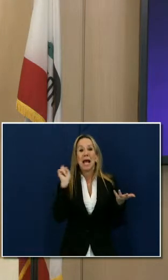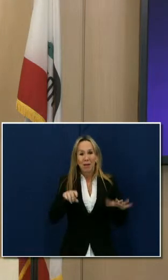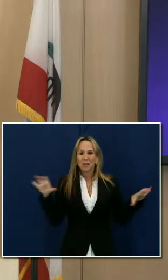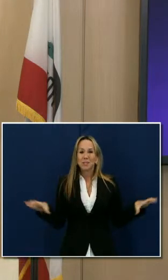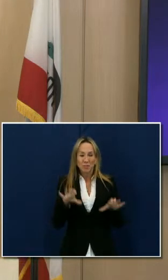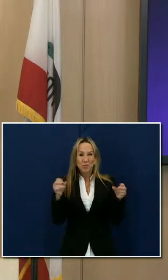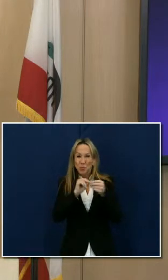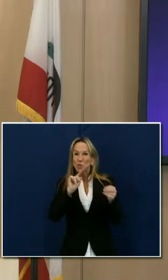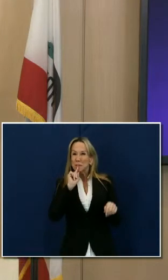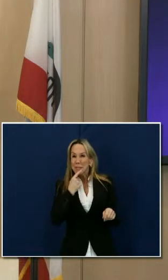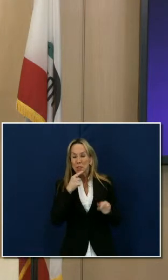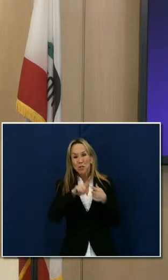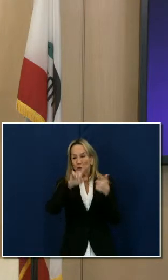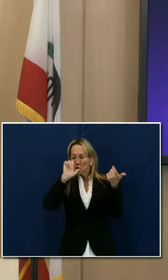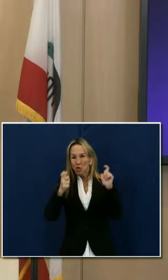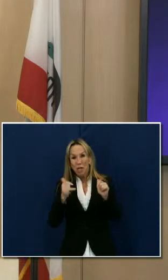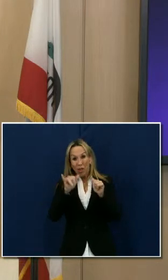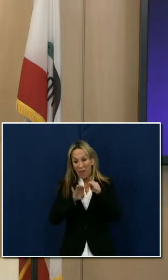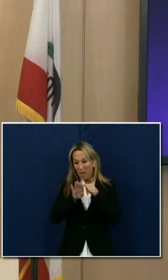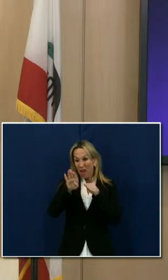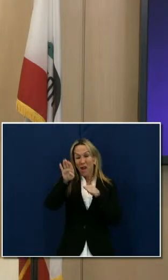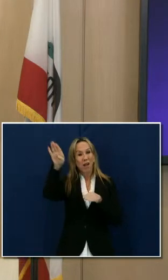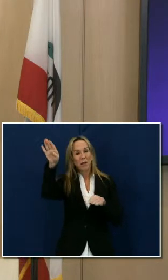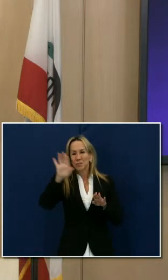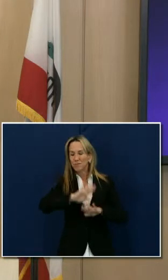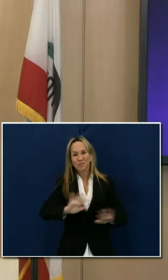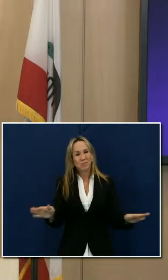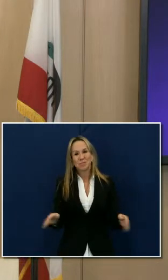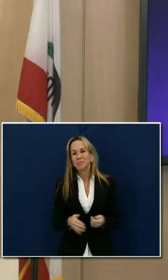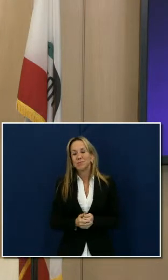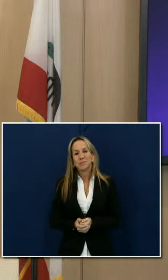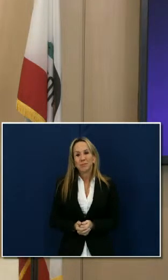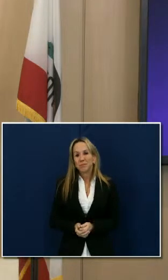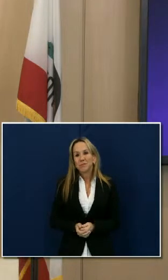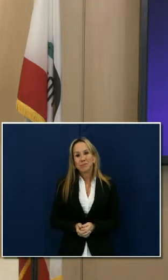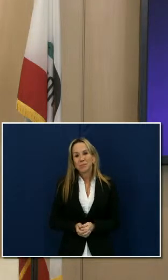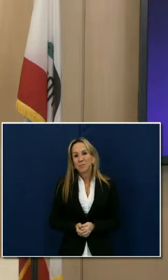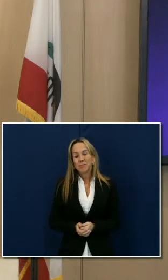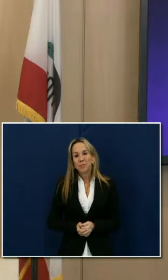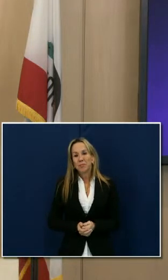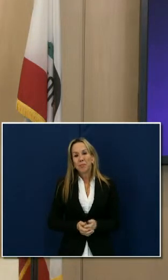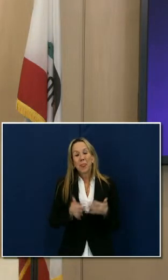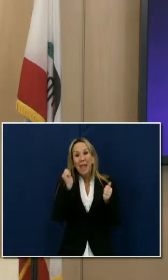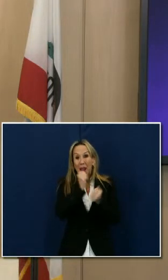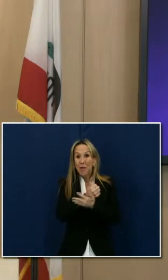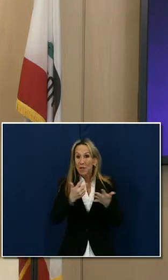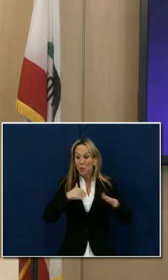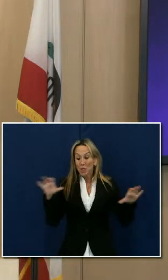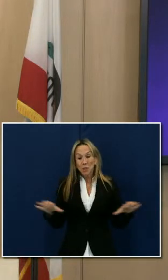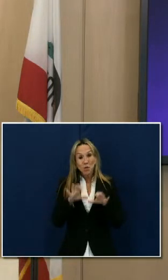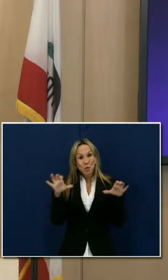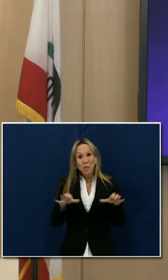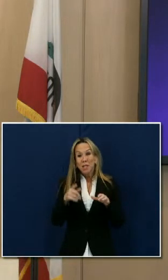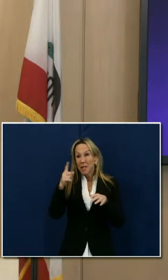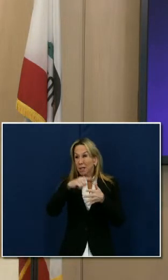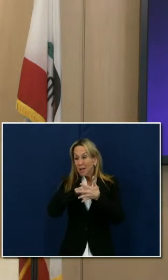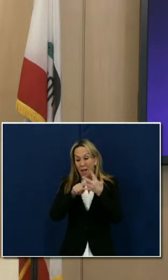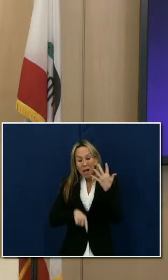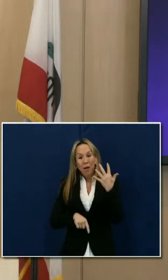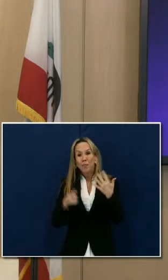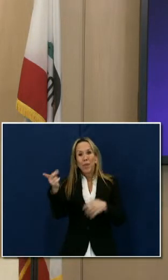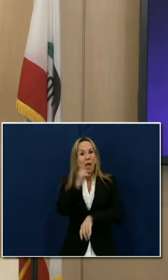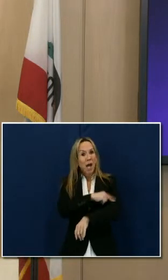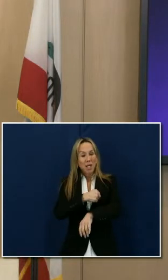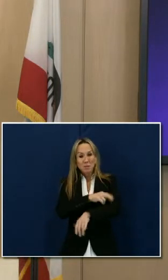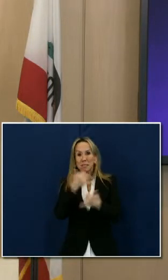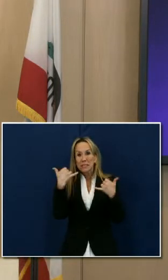action to change the trajectory of where we are. In addition to everything they're doing, our hospitals continue to face tremendous challenges